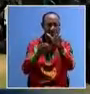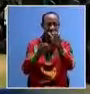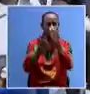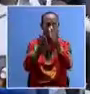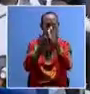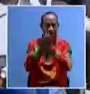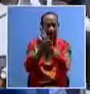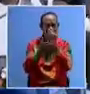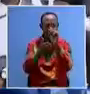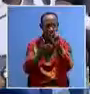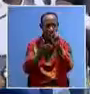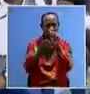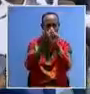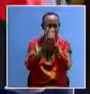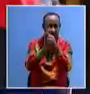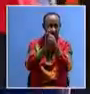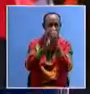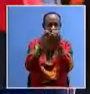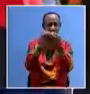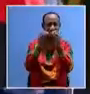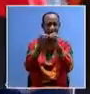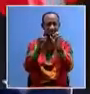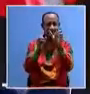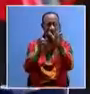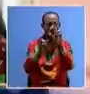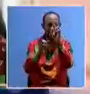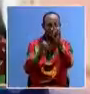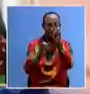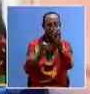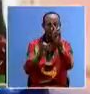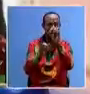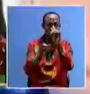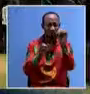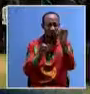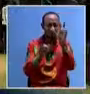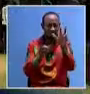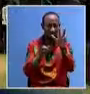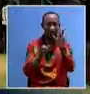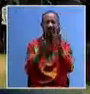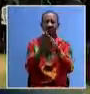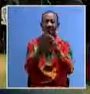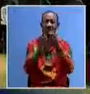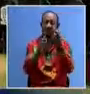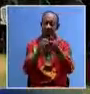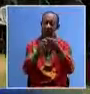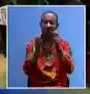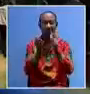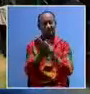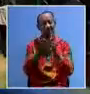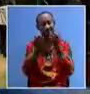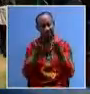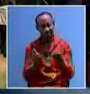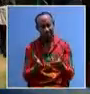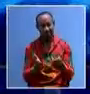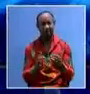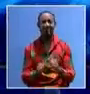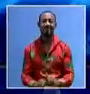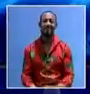statutory instrument number 3 of 2003. Hanok Kasama, ZNBC News,